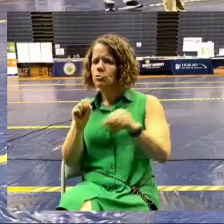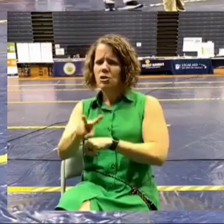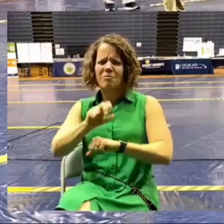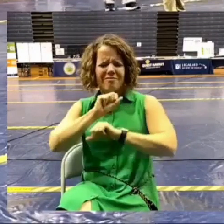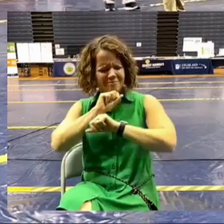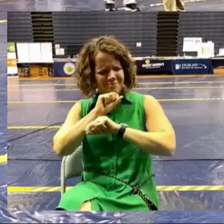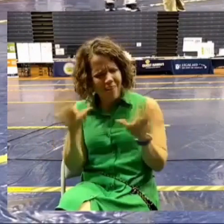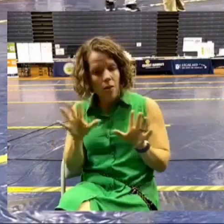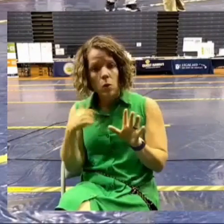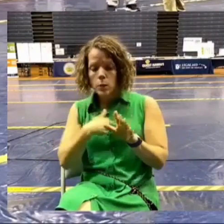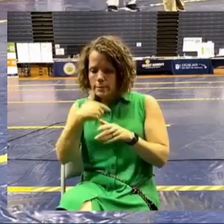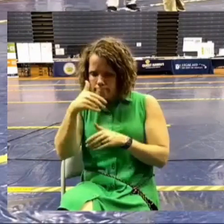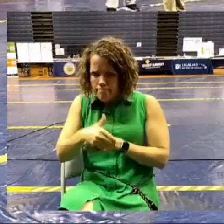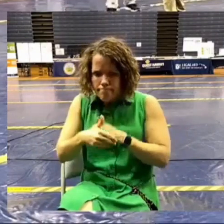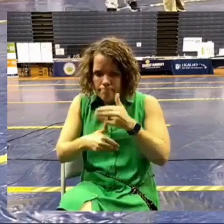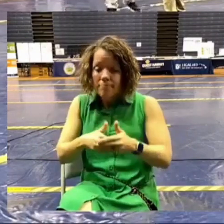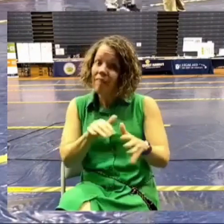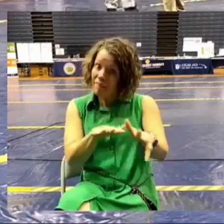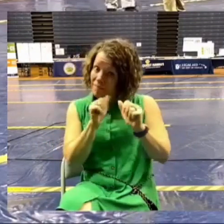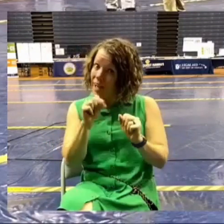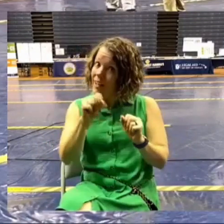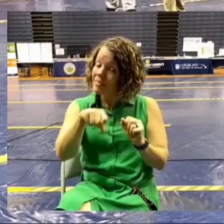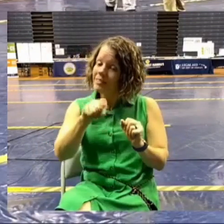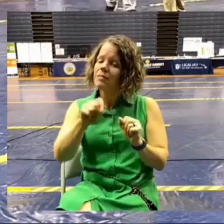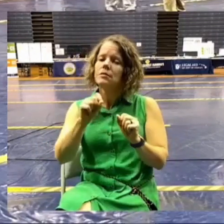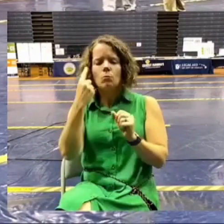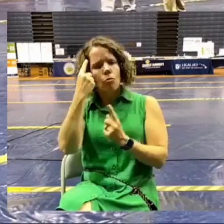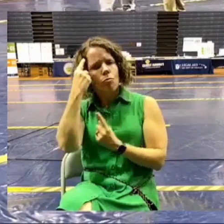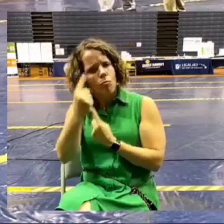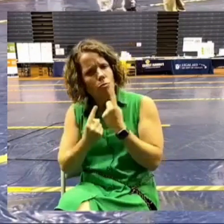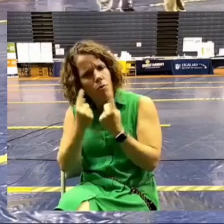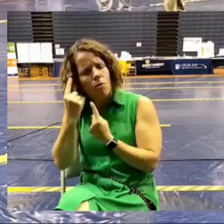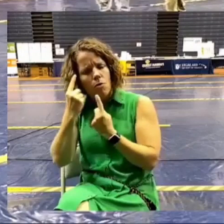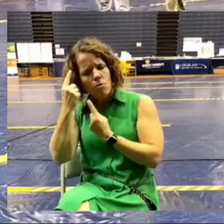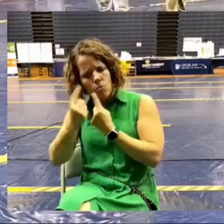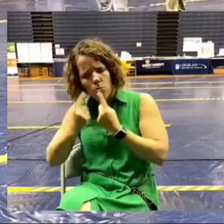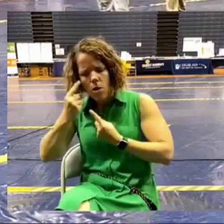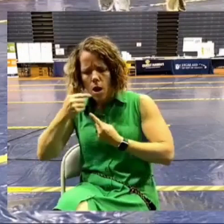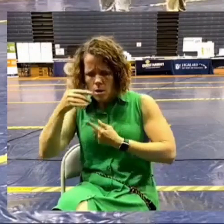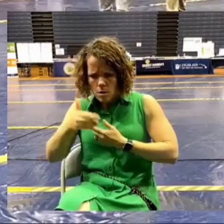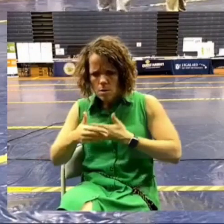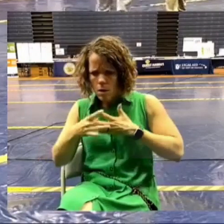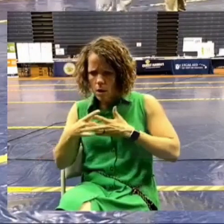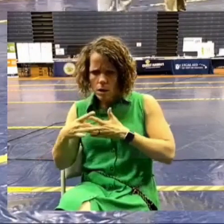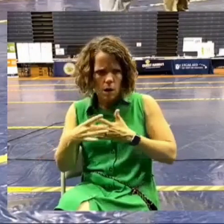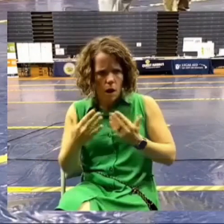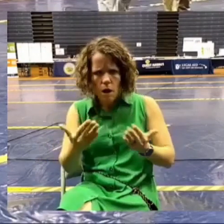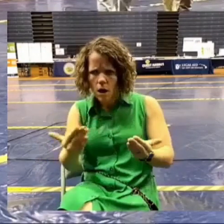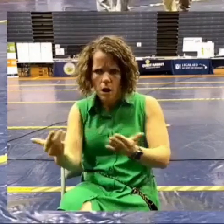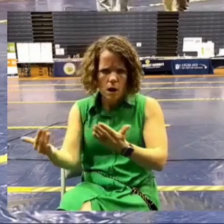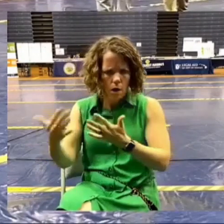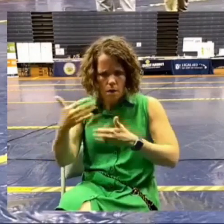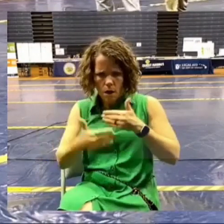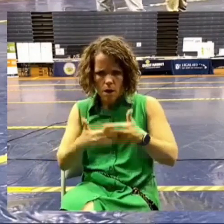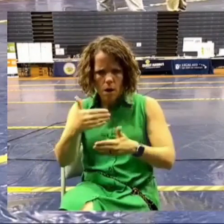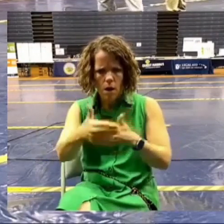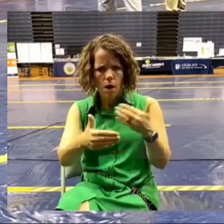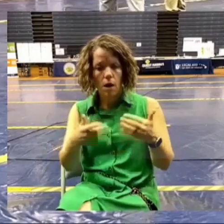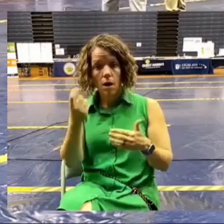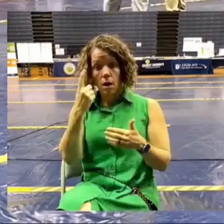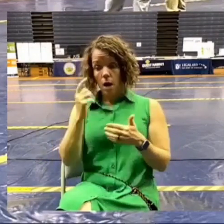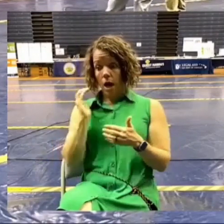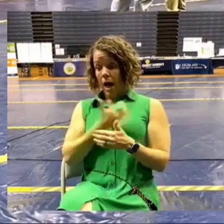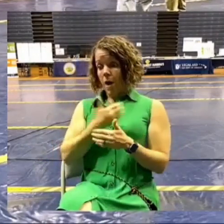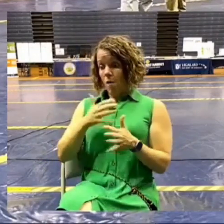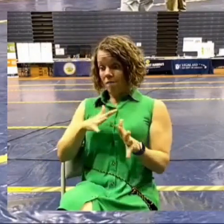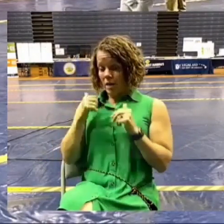misinterpret our trying to move quickly as somehow some backroom deal or some